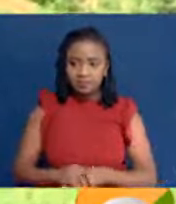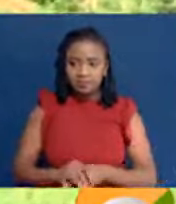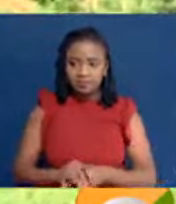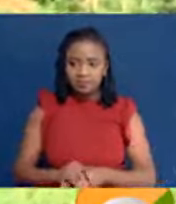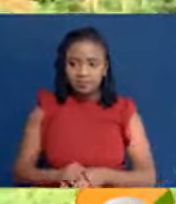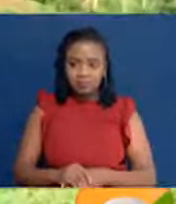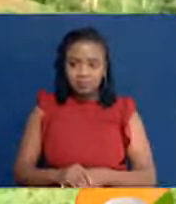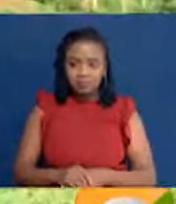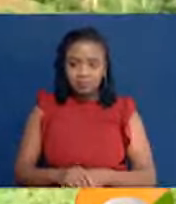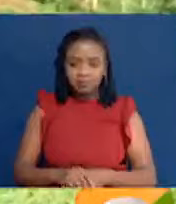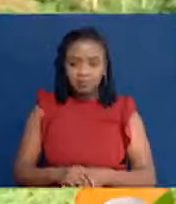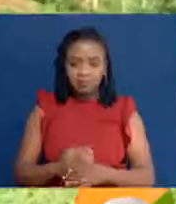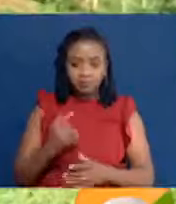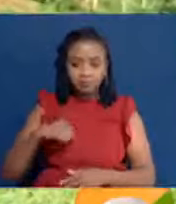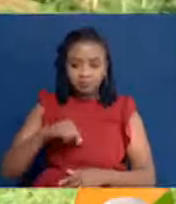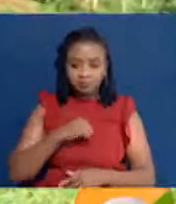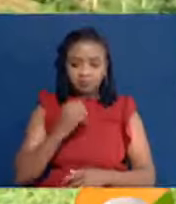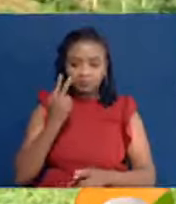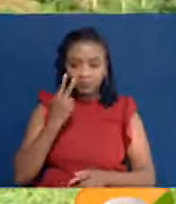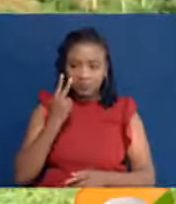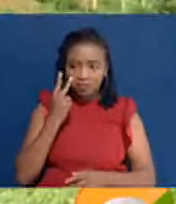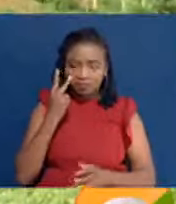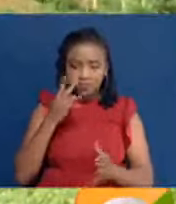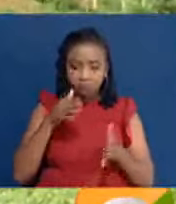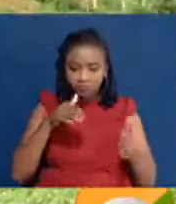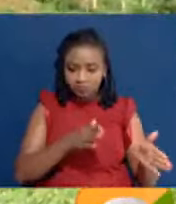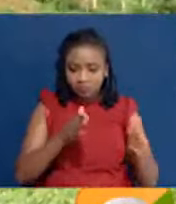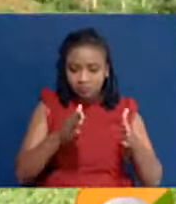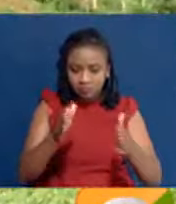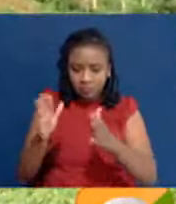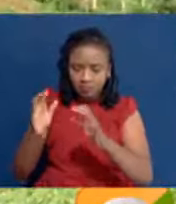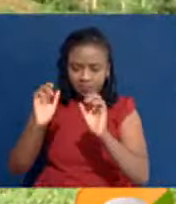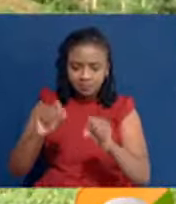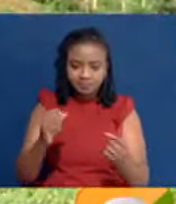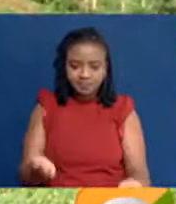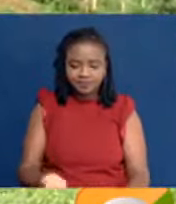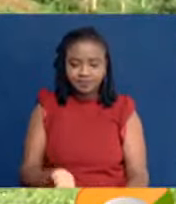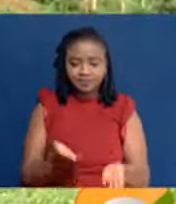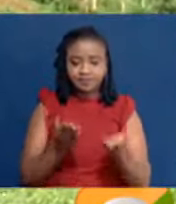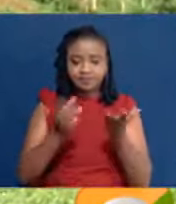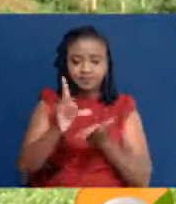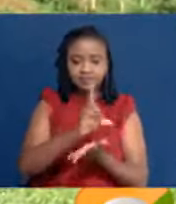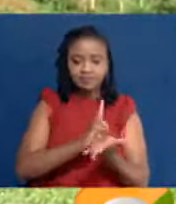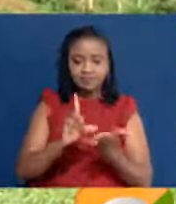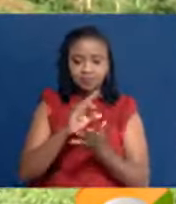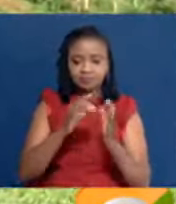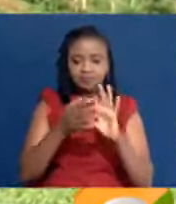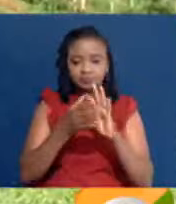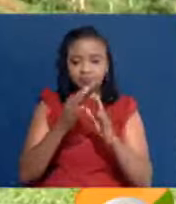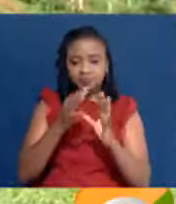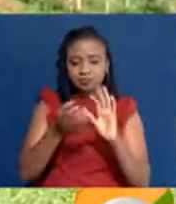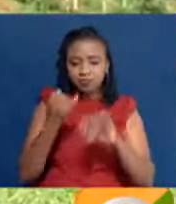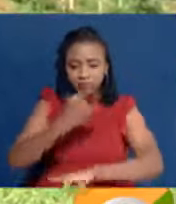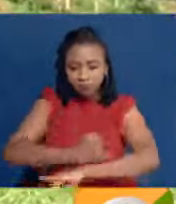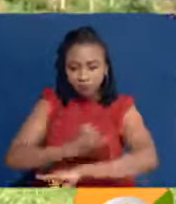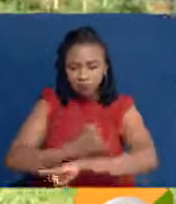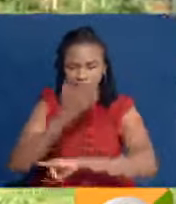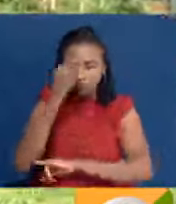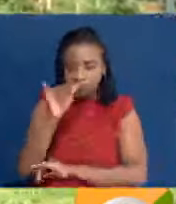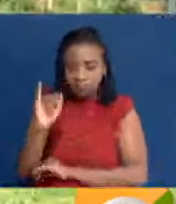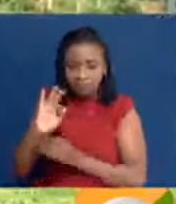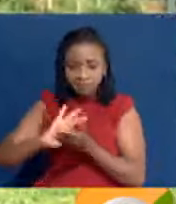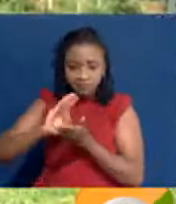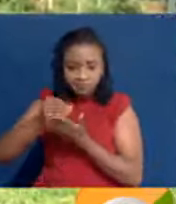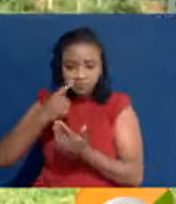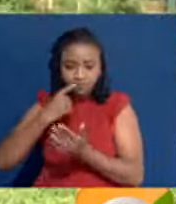of how we build up and build up the strength of local institutions. Because the Bezos Earth Fund is very clear that the work